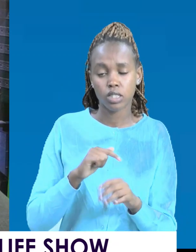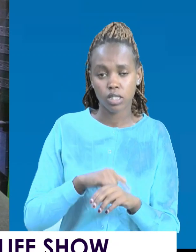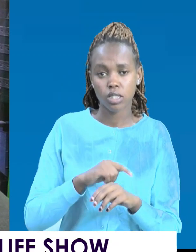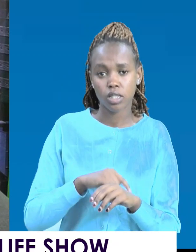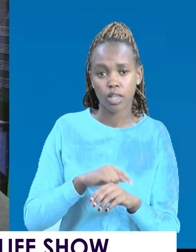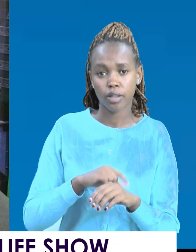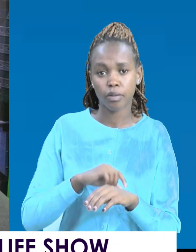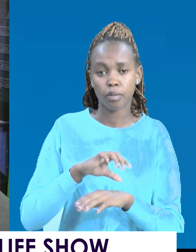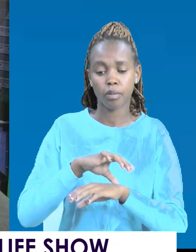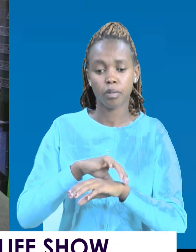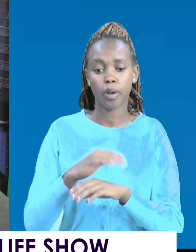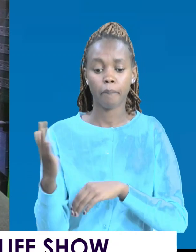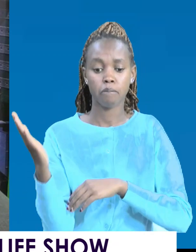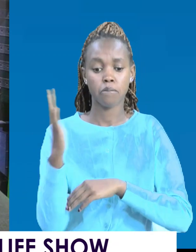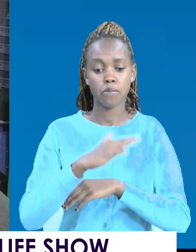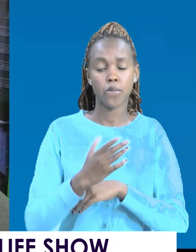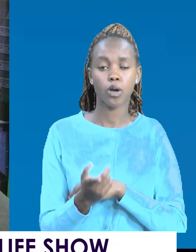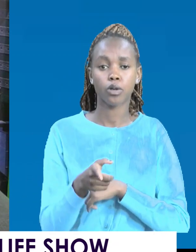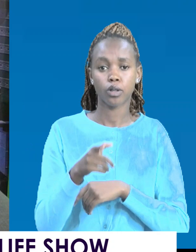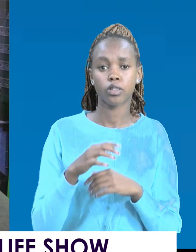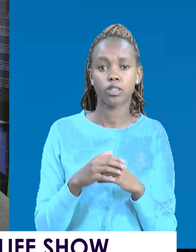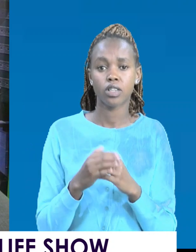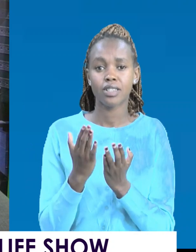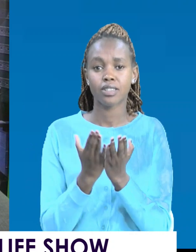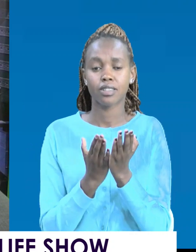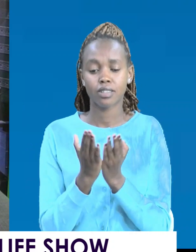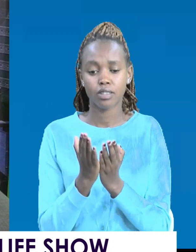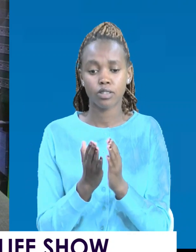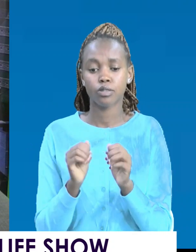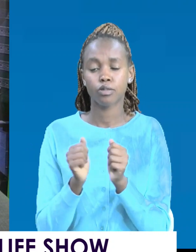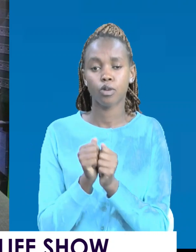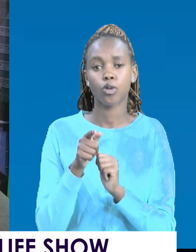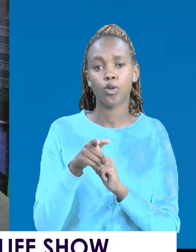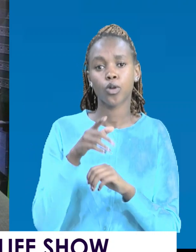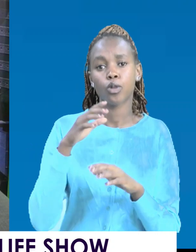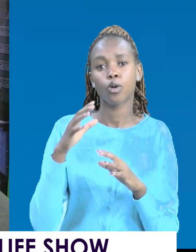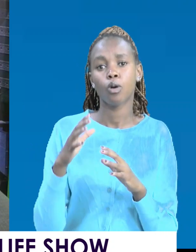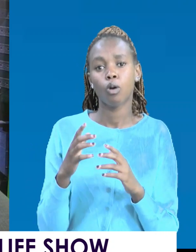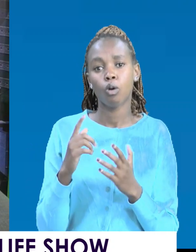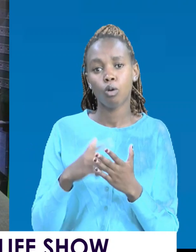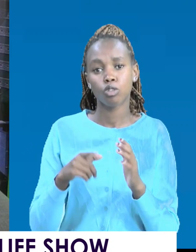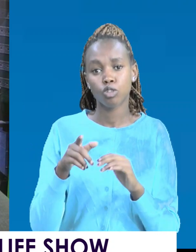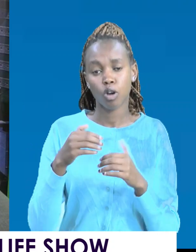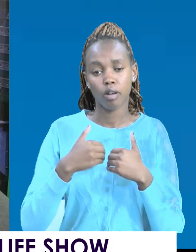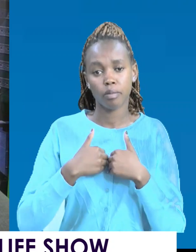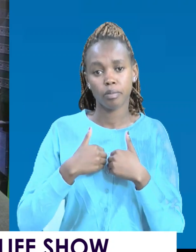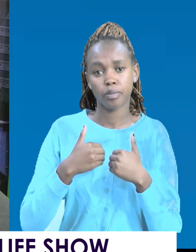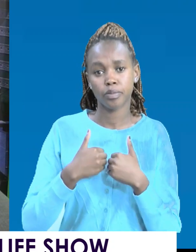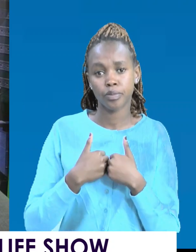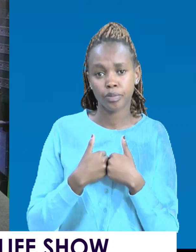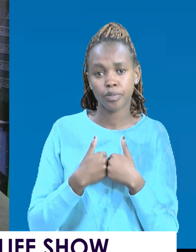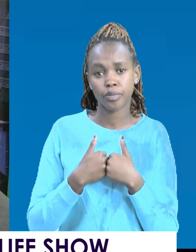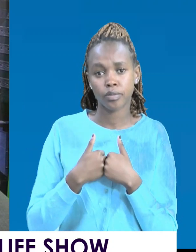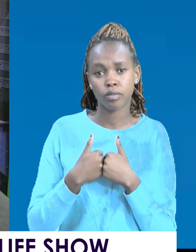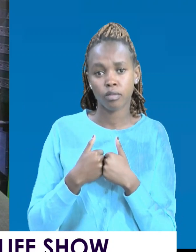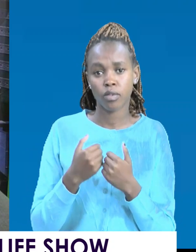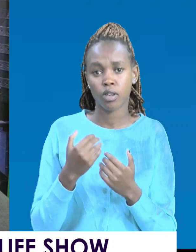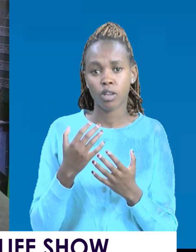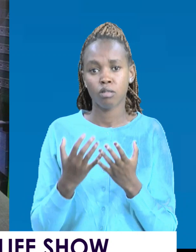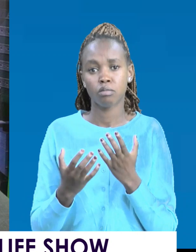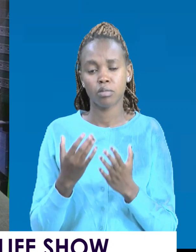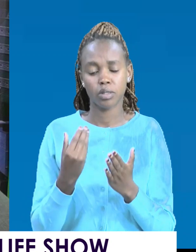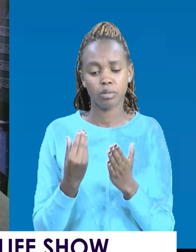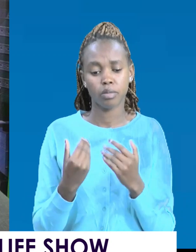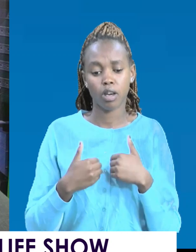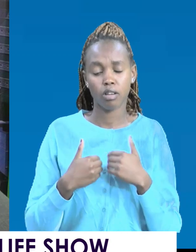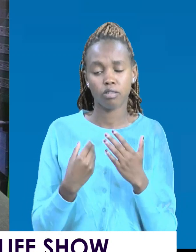recollect yourself. You will still serve with your scars. You may have gotten raped. You may have gotten conned out of your money. You may